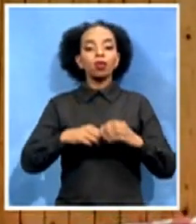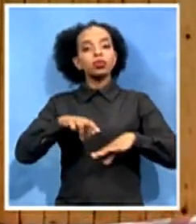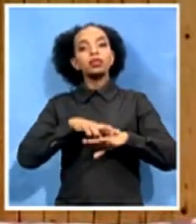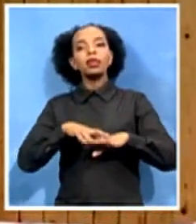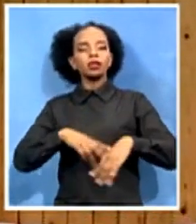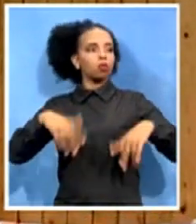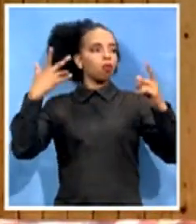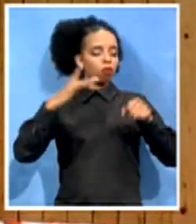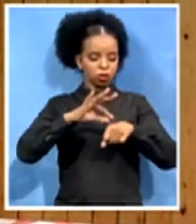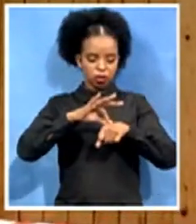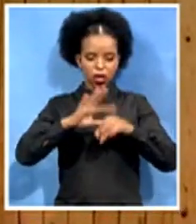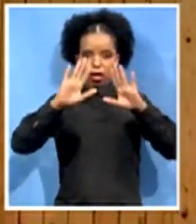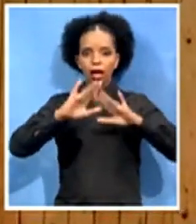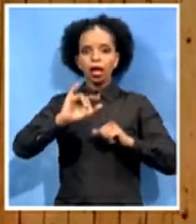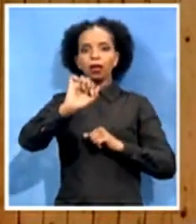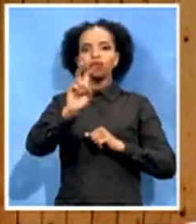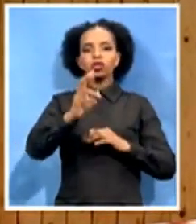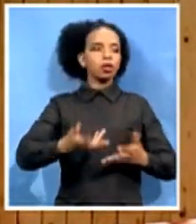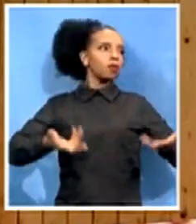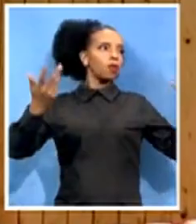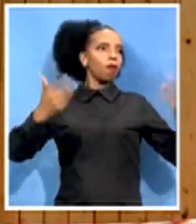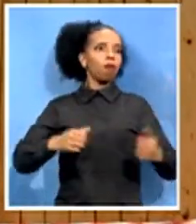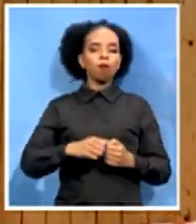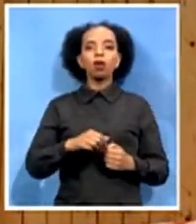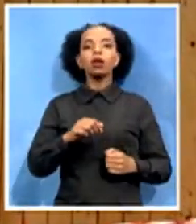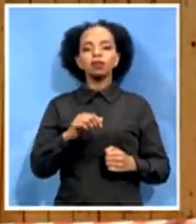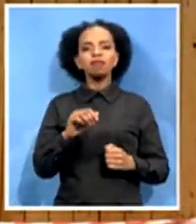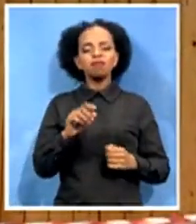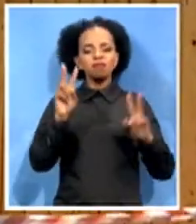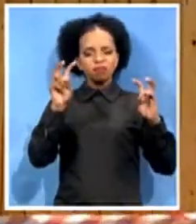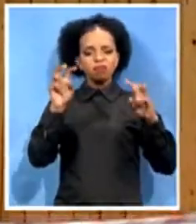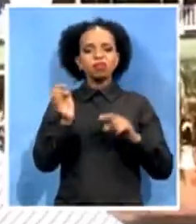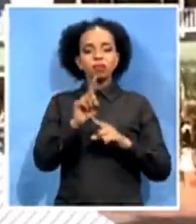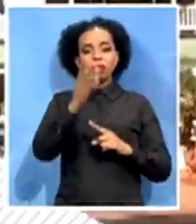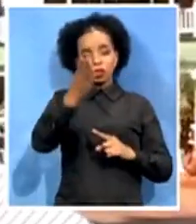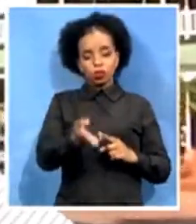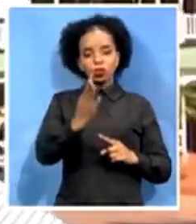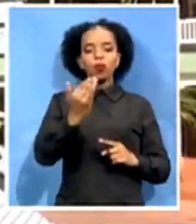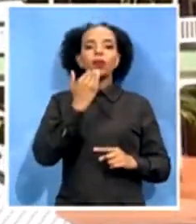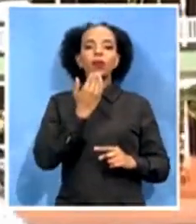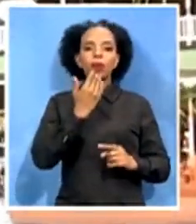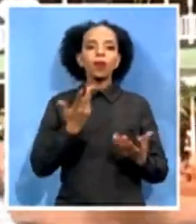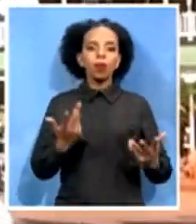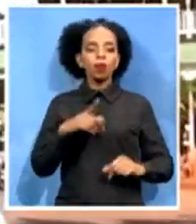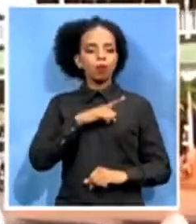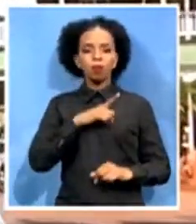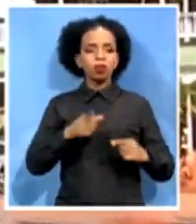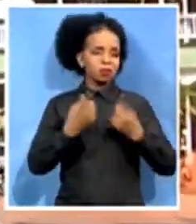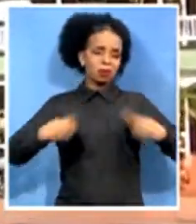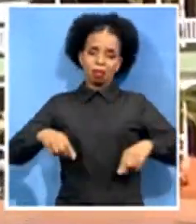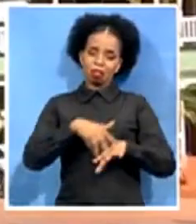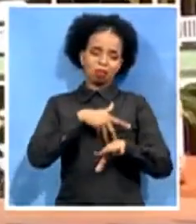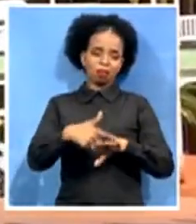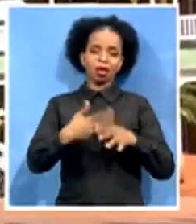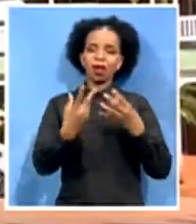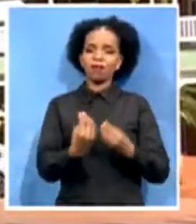you are from. It's about who you are as a human being. We all have blood at the end of the day. We're all one person. Personally, I have quite a wide view on culture.